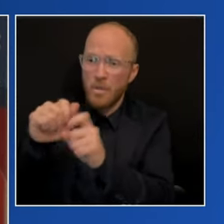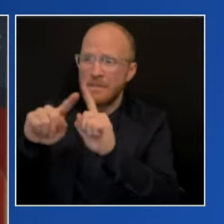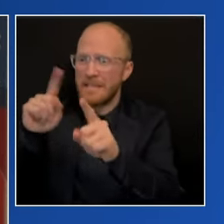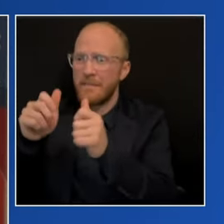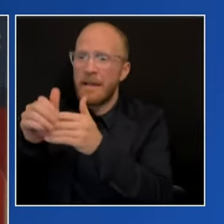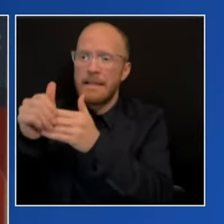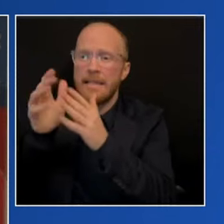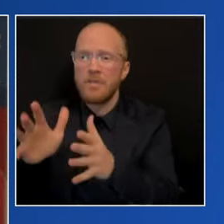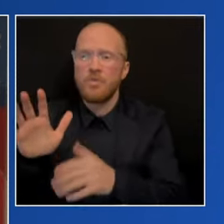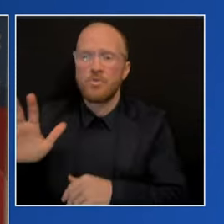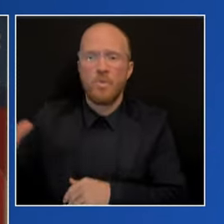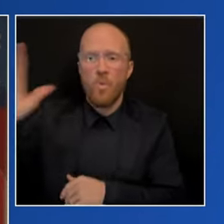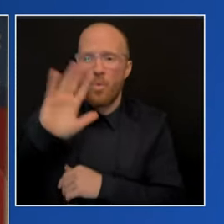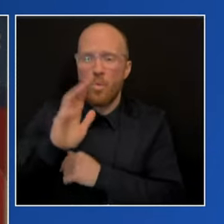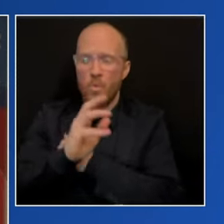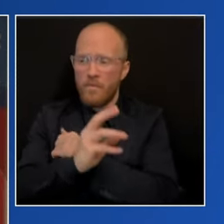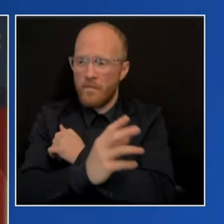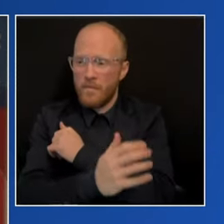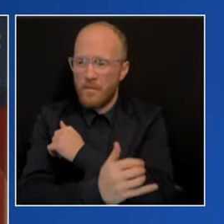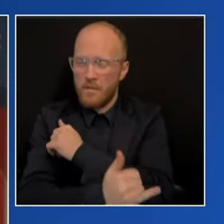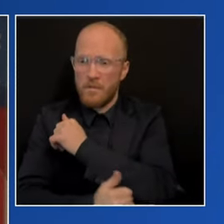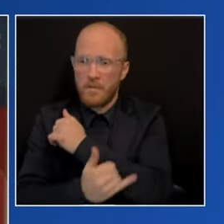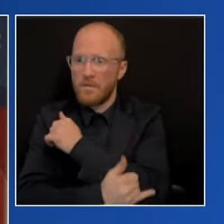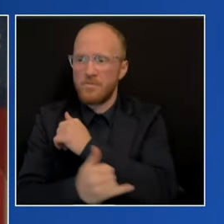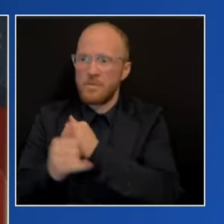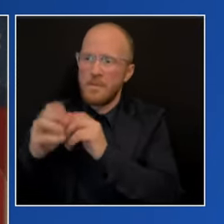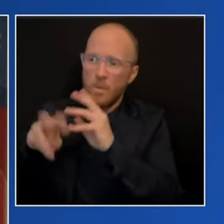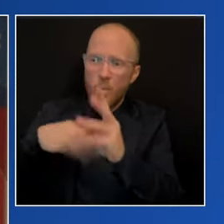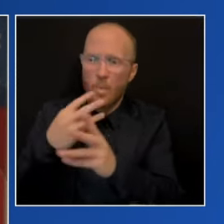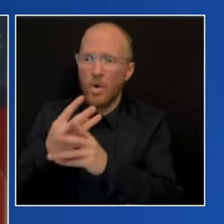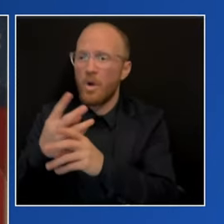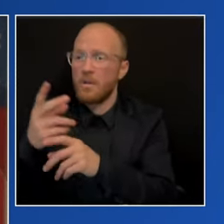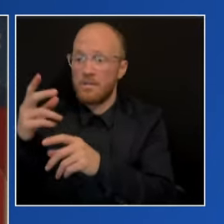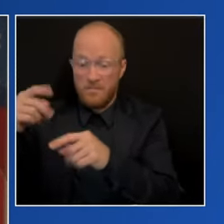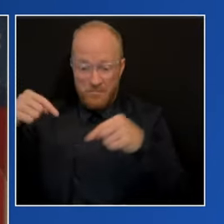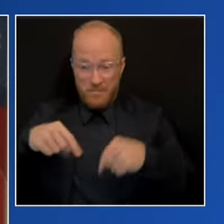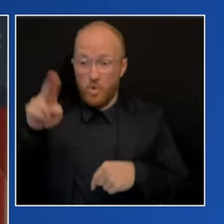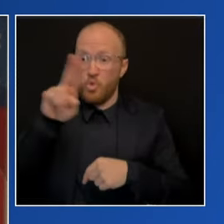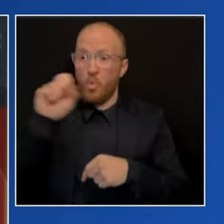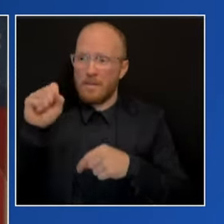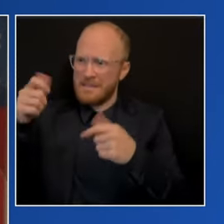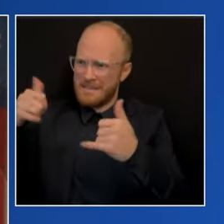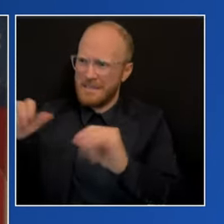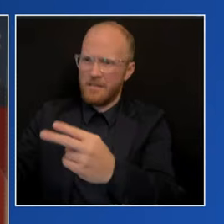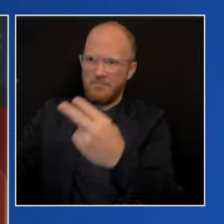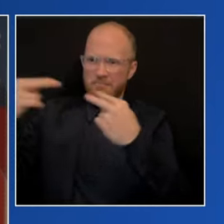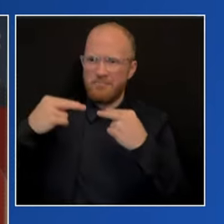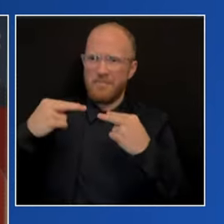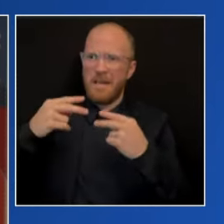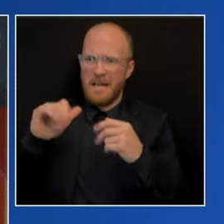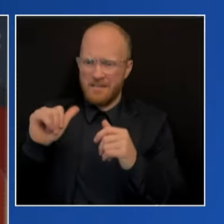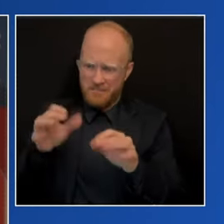joke, that America is still viewed as the beacon of democracy for the world. I can't tell you